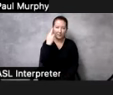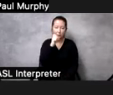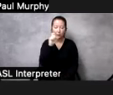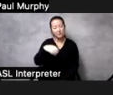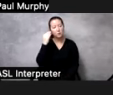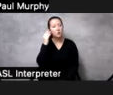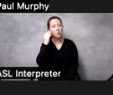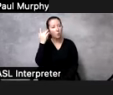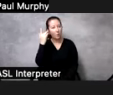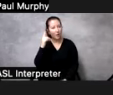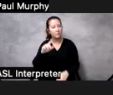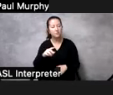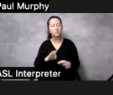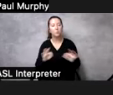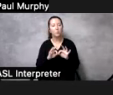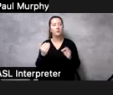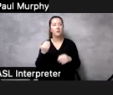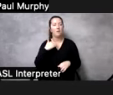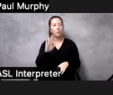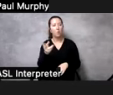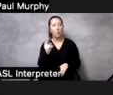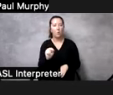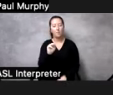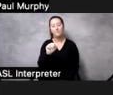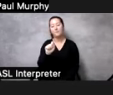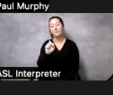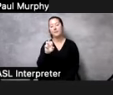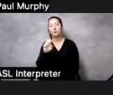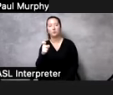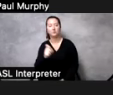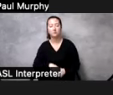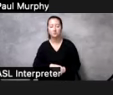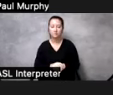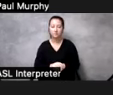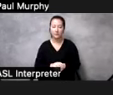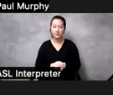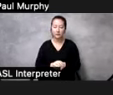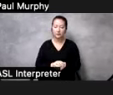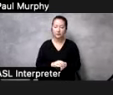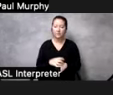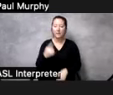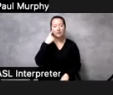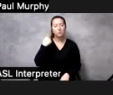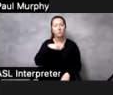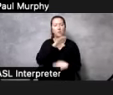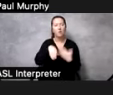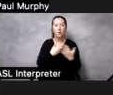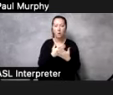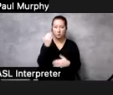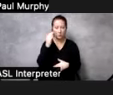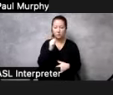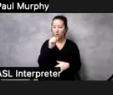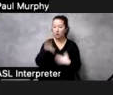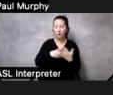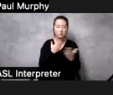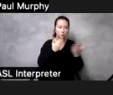to build your own matrix. I think we all in this webinar recognize that not all service and tasks are created equal. Some